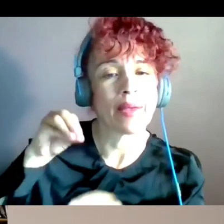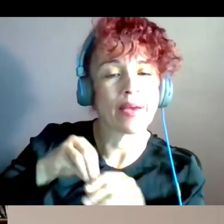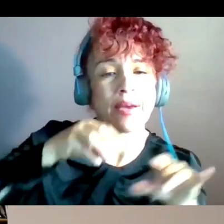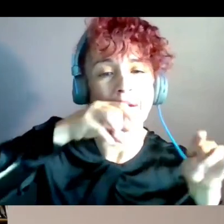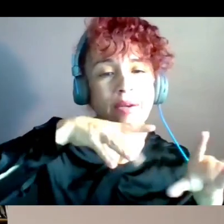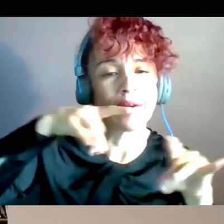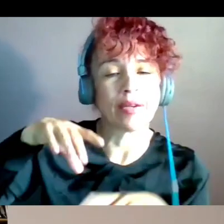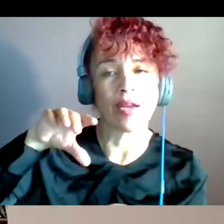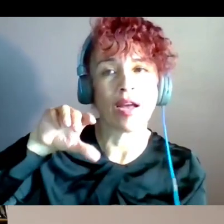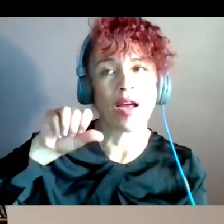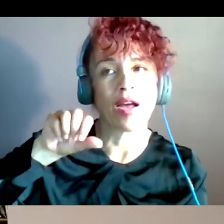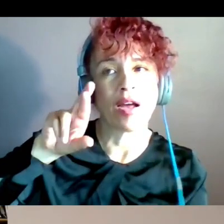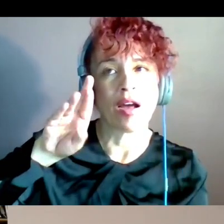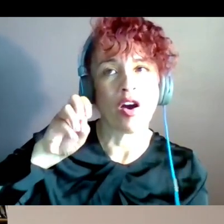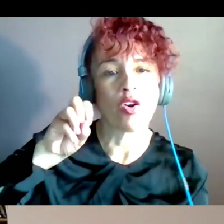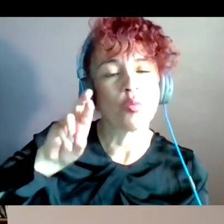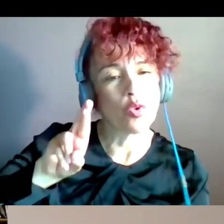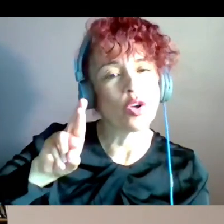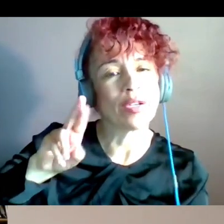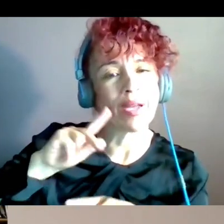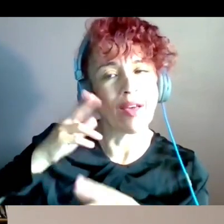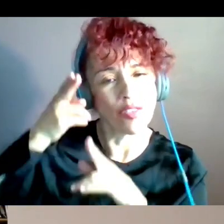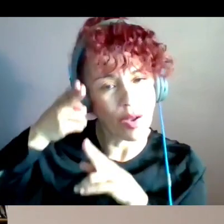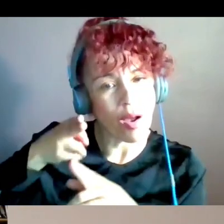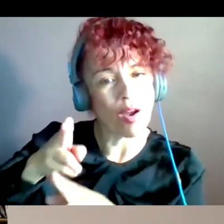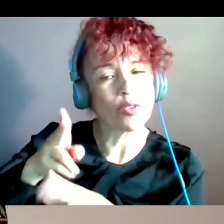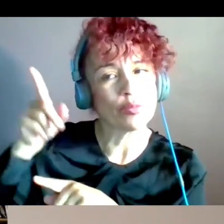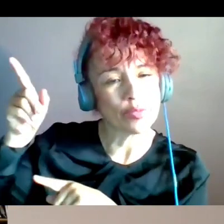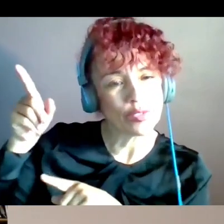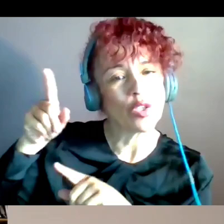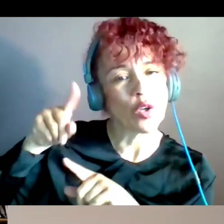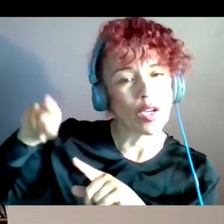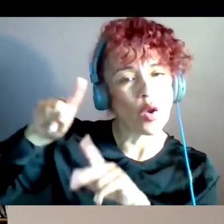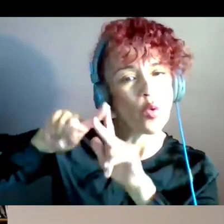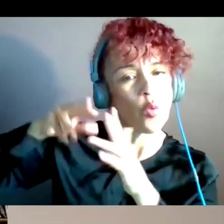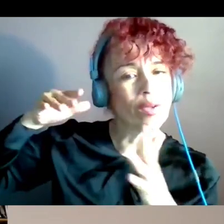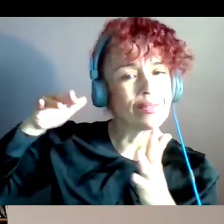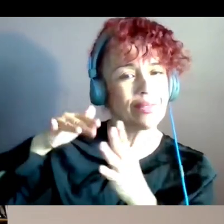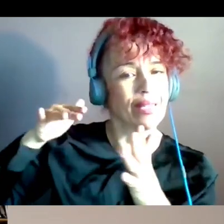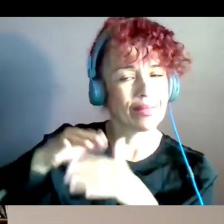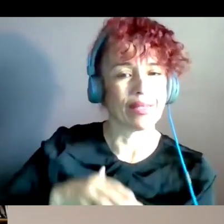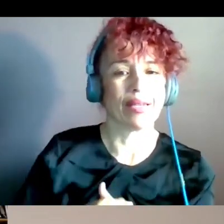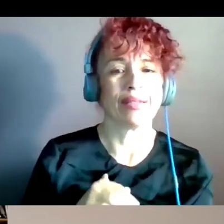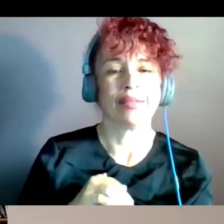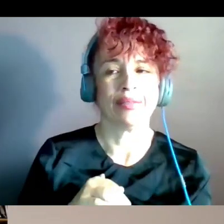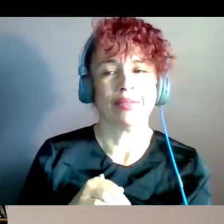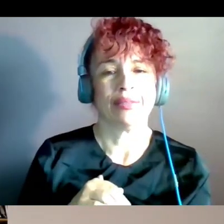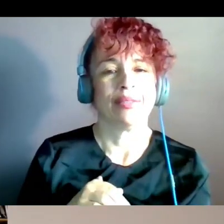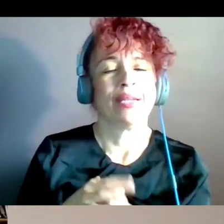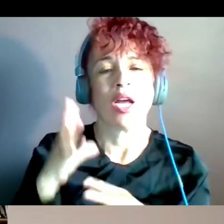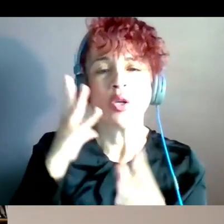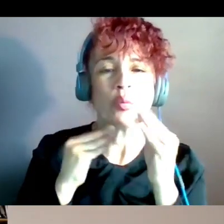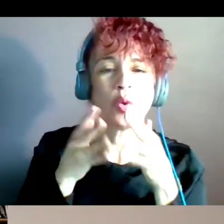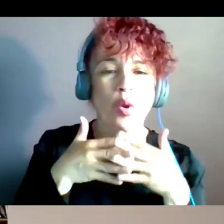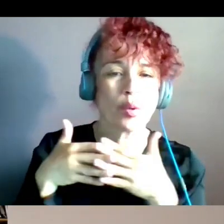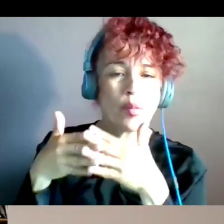called Arbortech, and I had the privilege, when they were starting to explore the